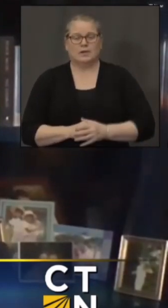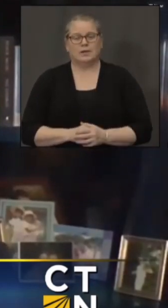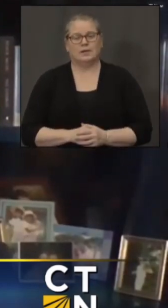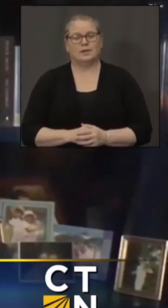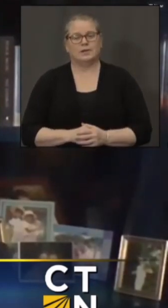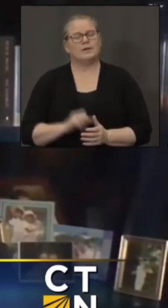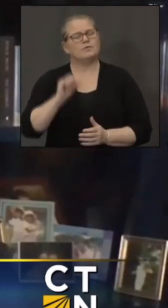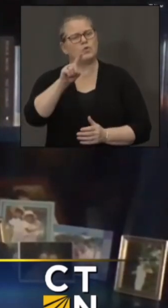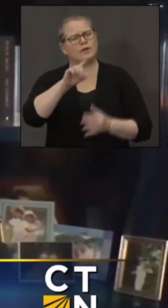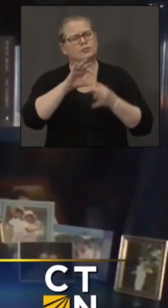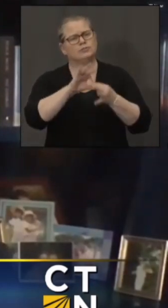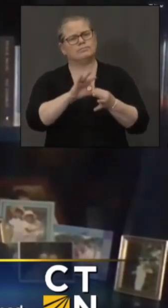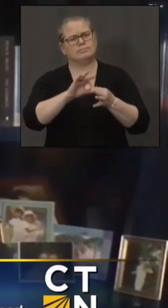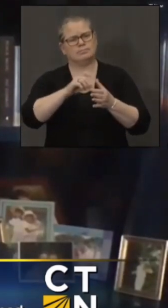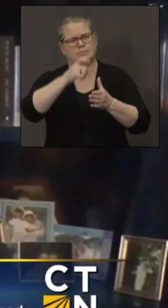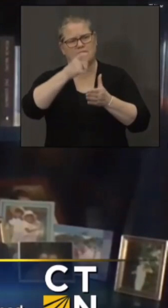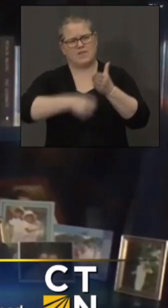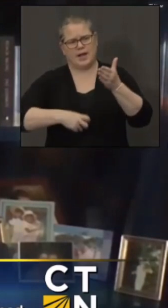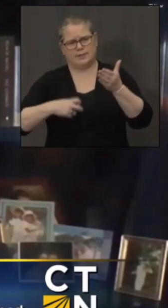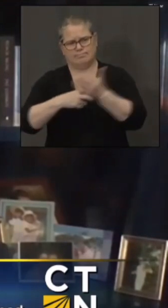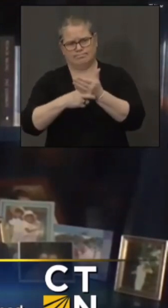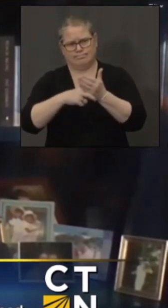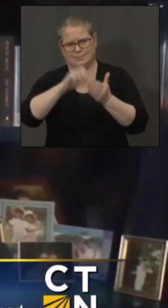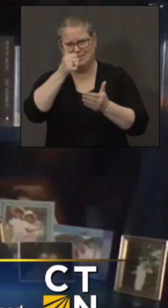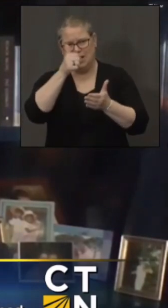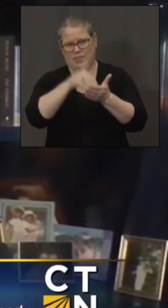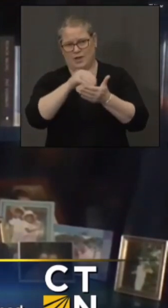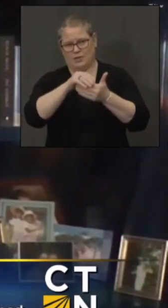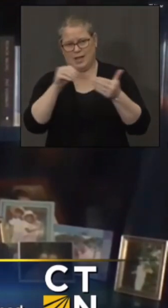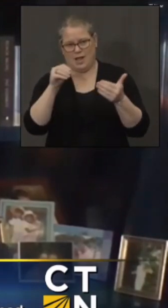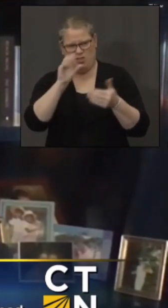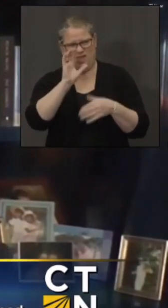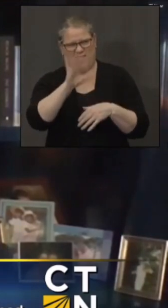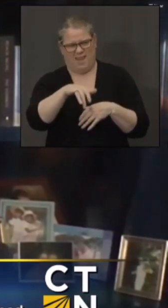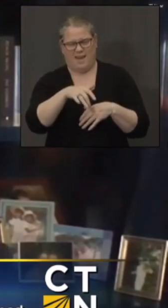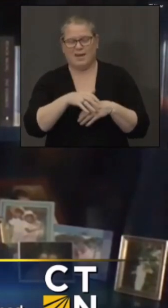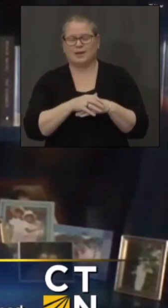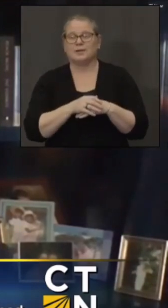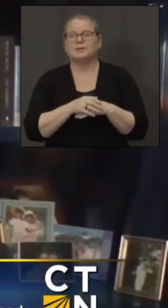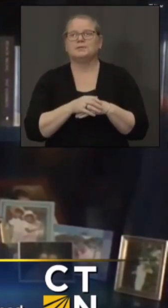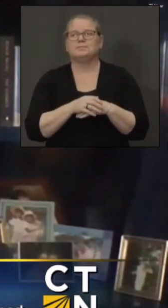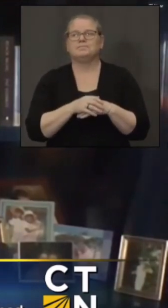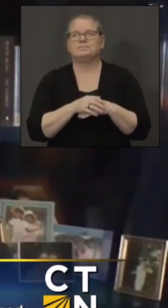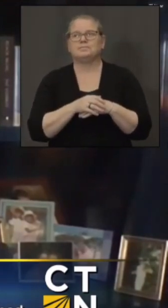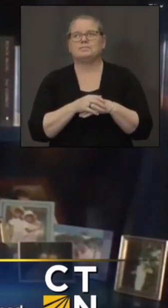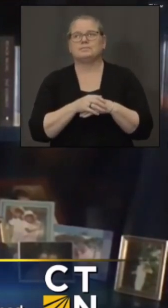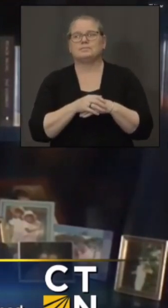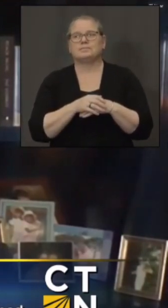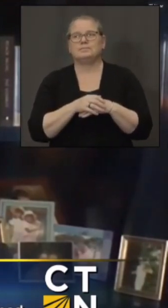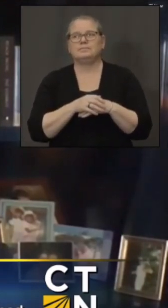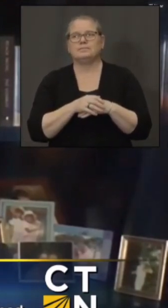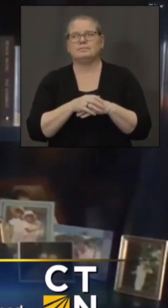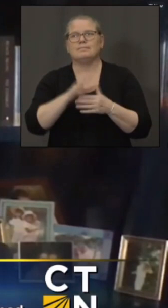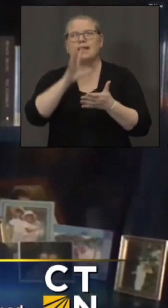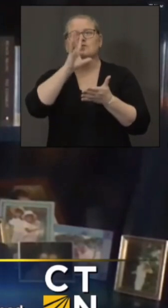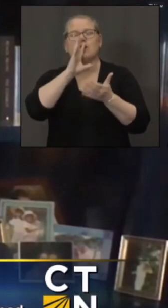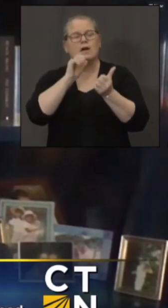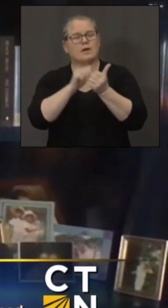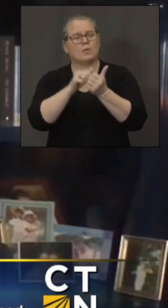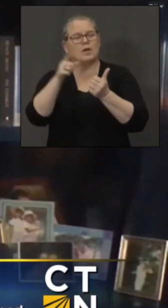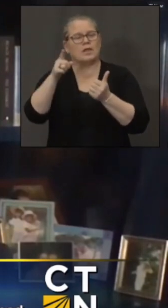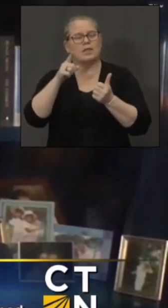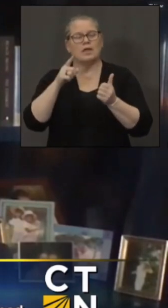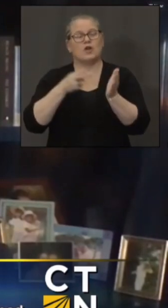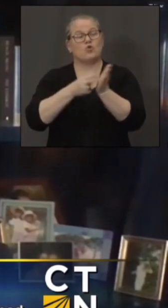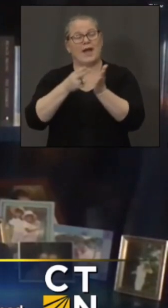the $10,000 fine that is out there. Talking to Maritza Bond, the health director in New Haven,